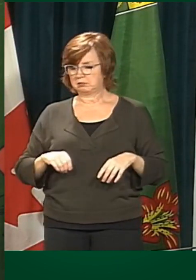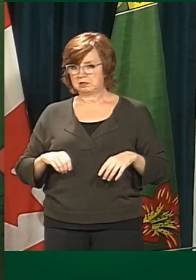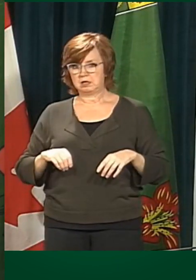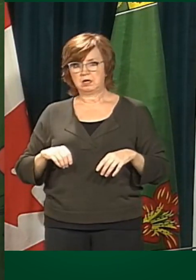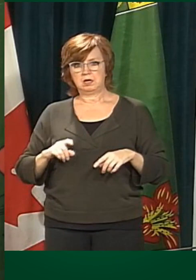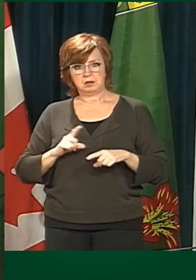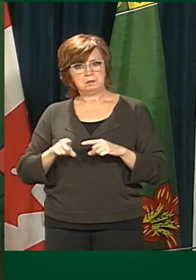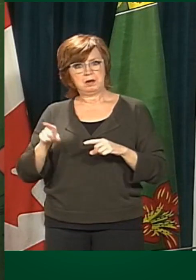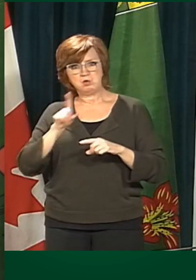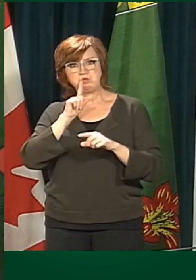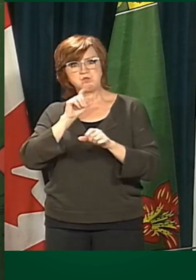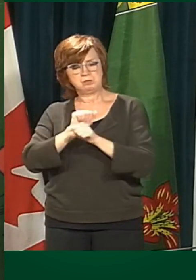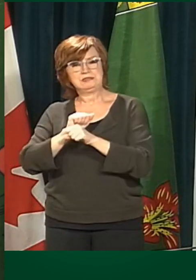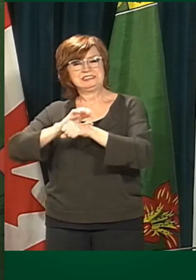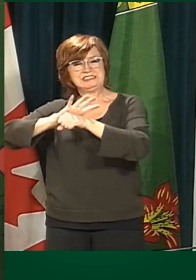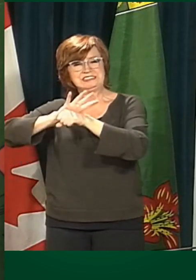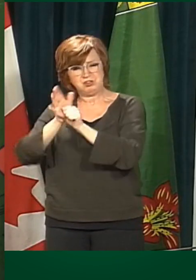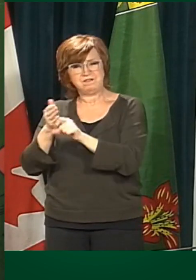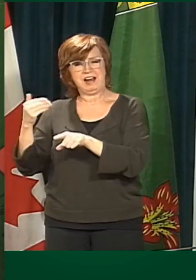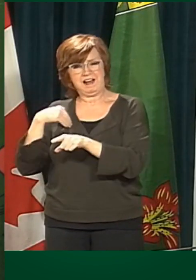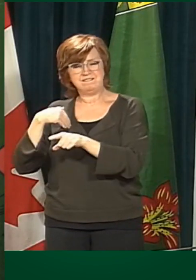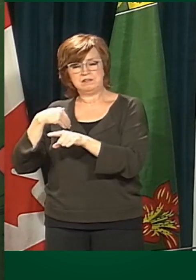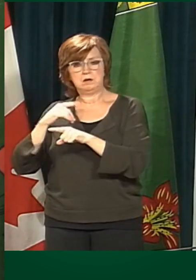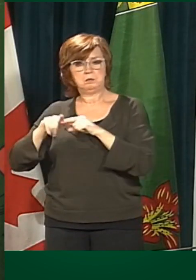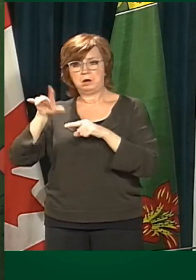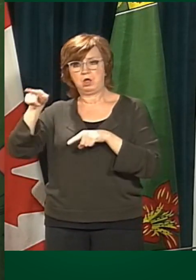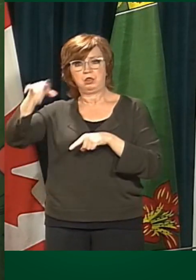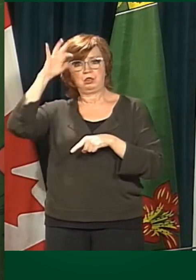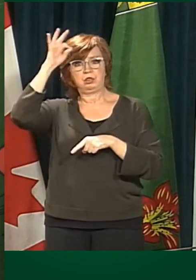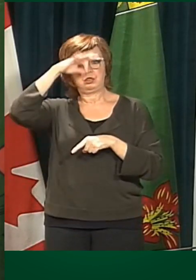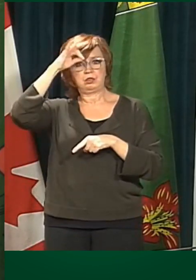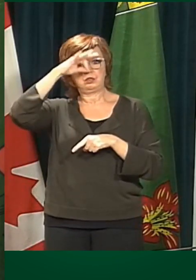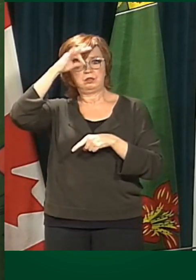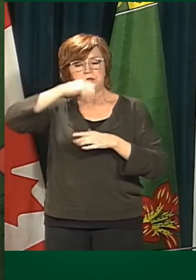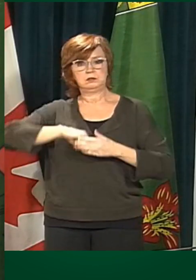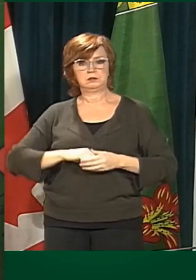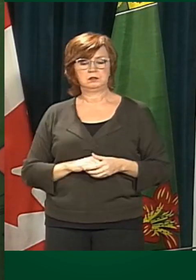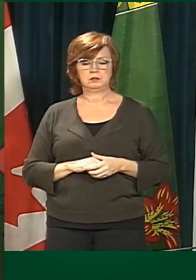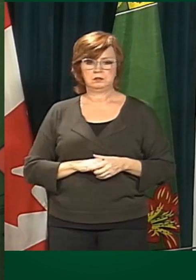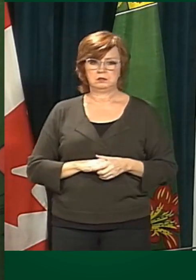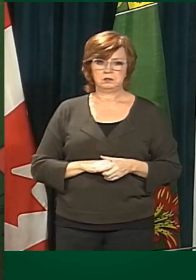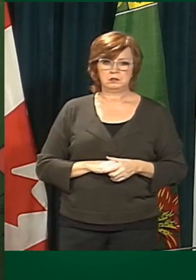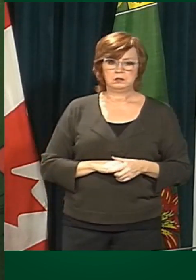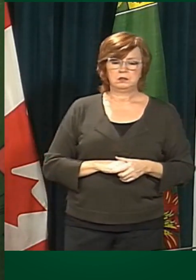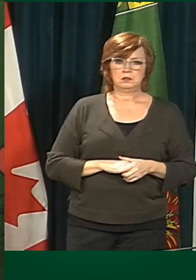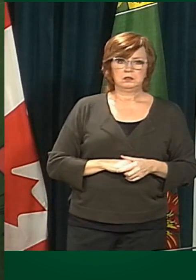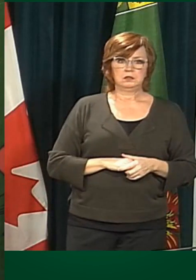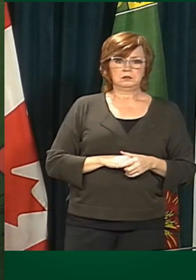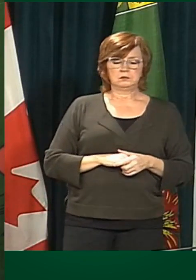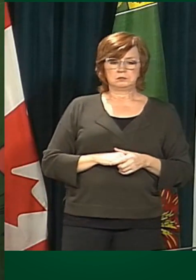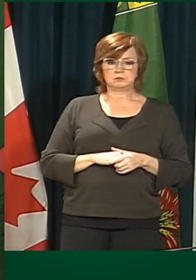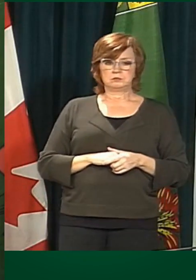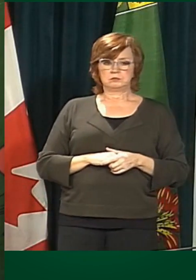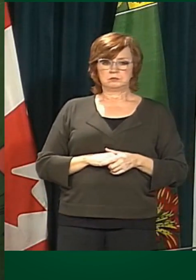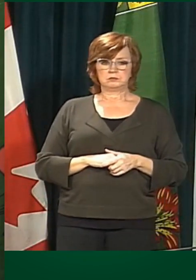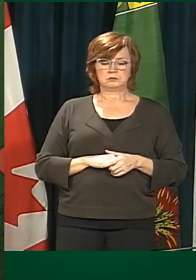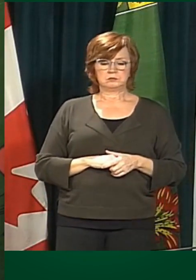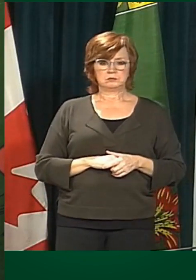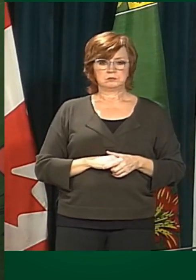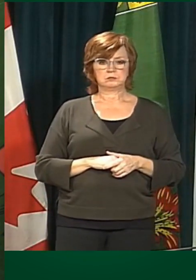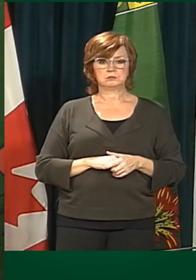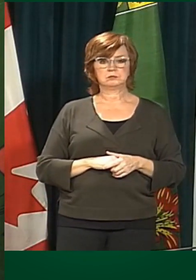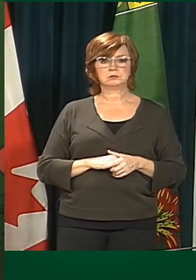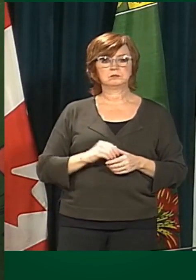cases. And that's why there's a federal quarantine order and a provincial public health order that if you have come from other parts of the